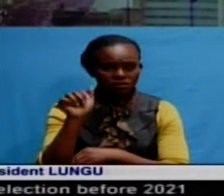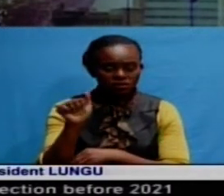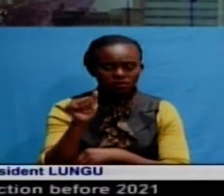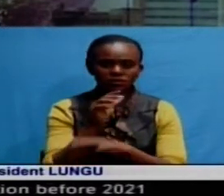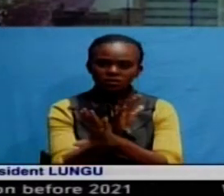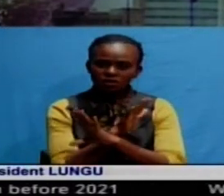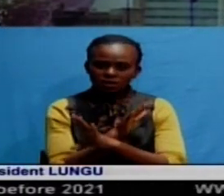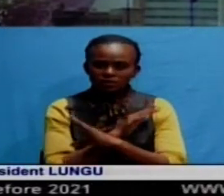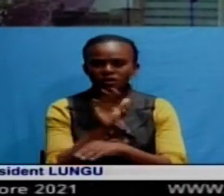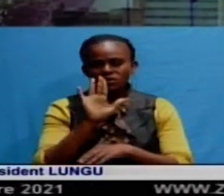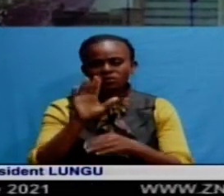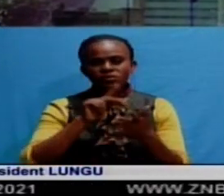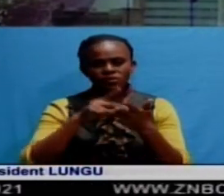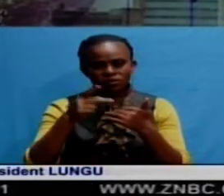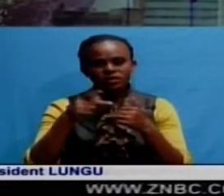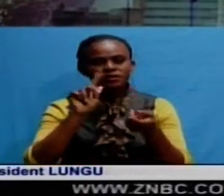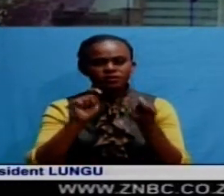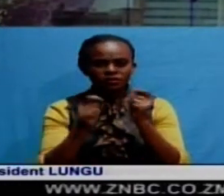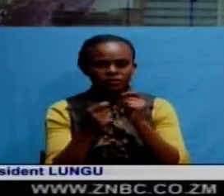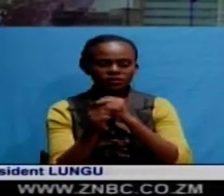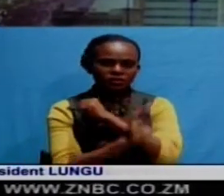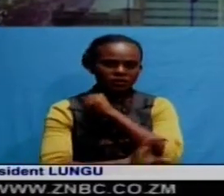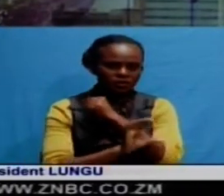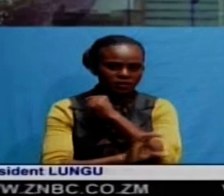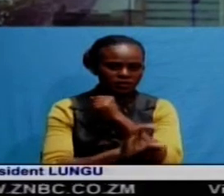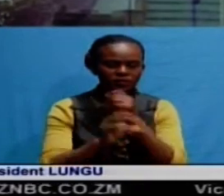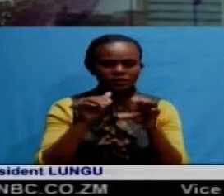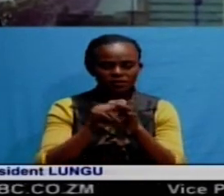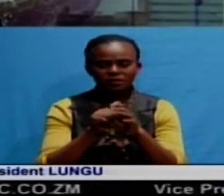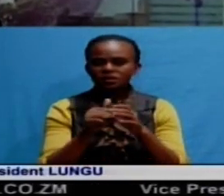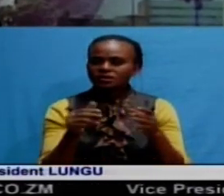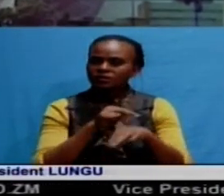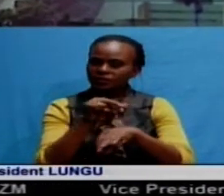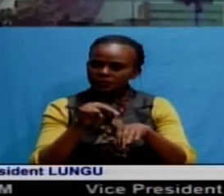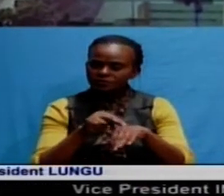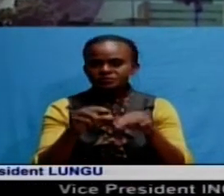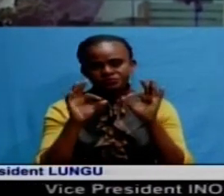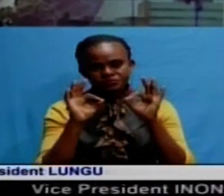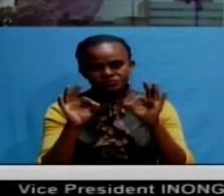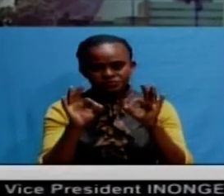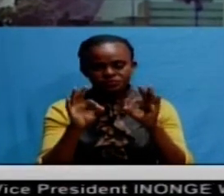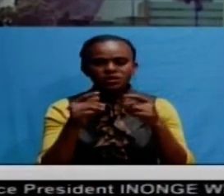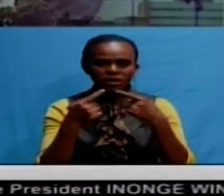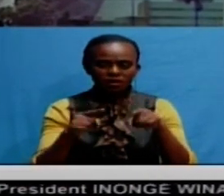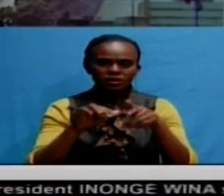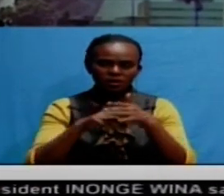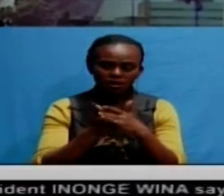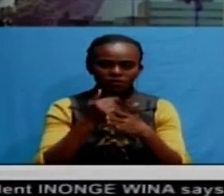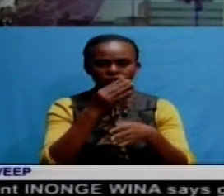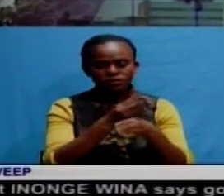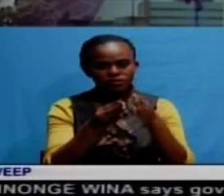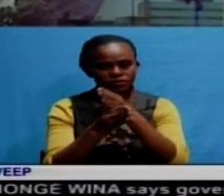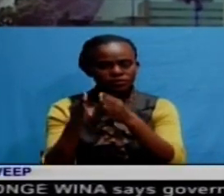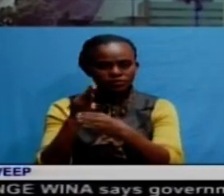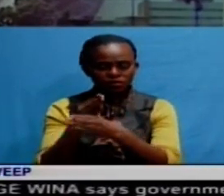Zambia's ambitious program to transform the country into a middle-income status will be realized through construction of